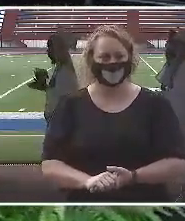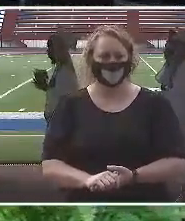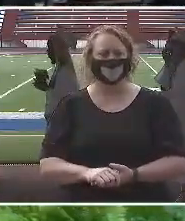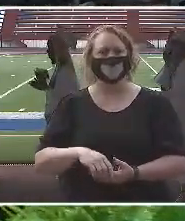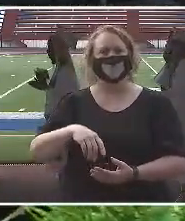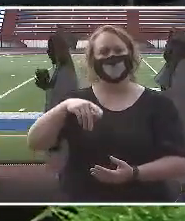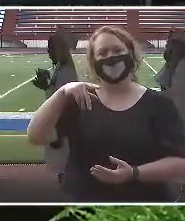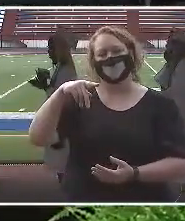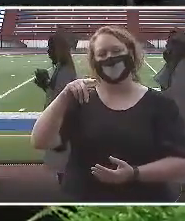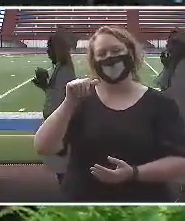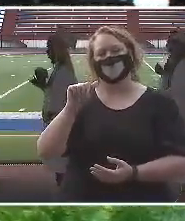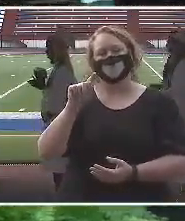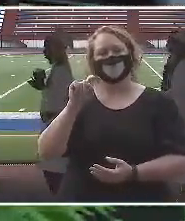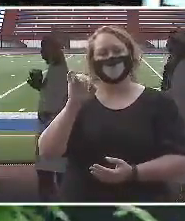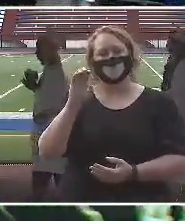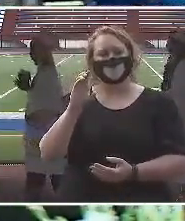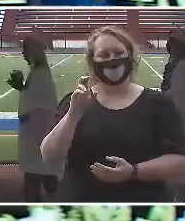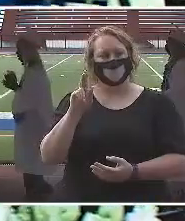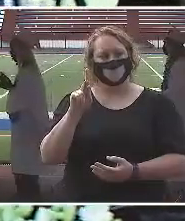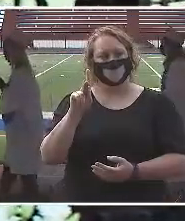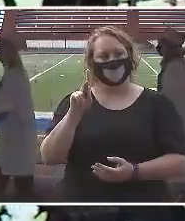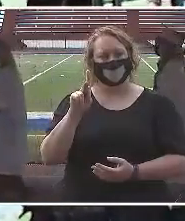Andrick Guardado.